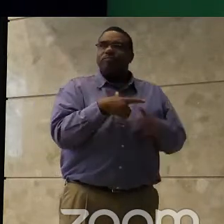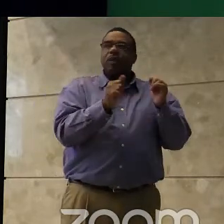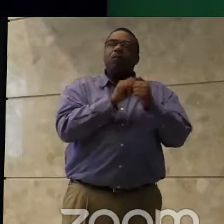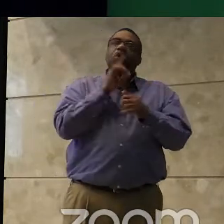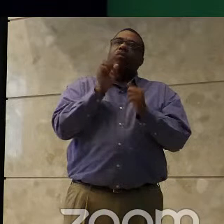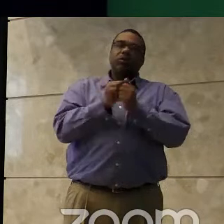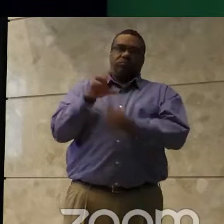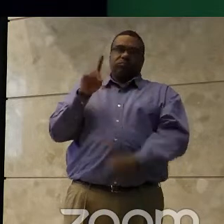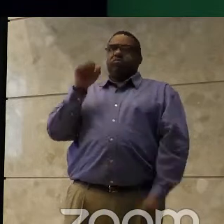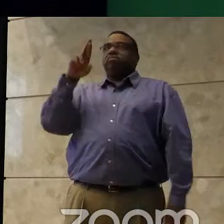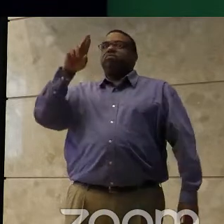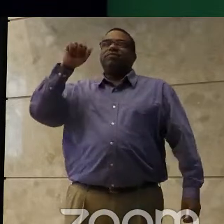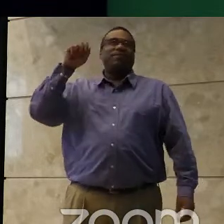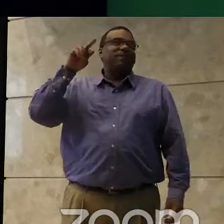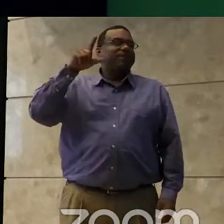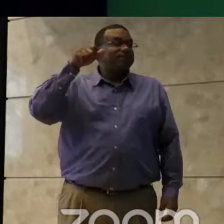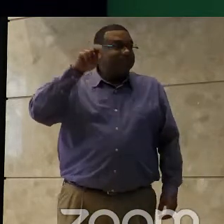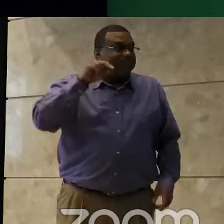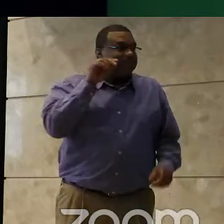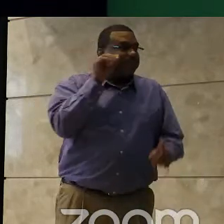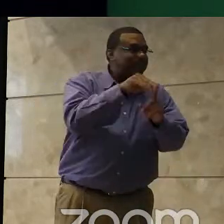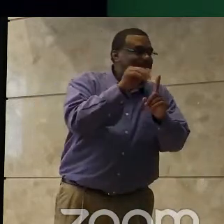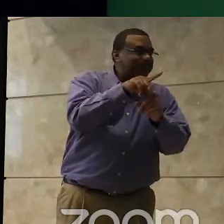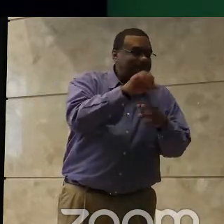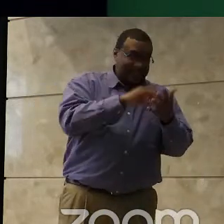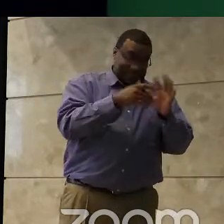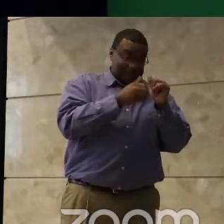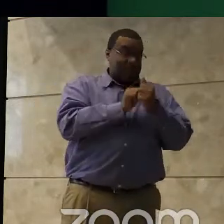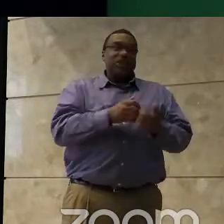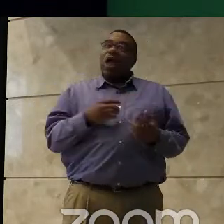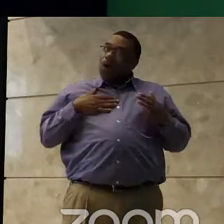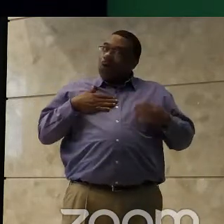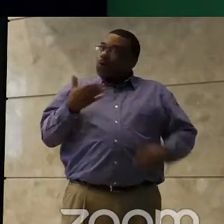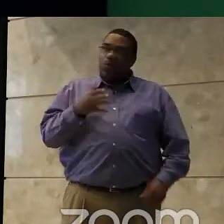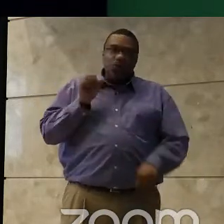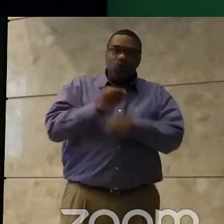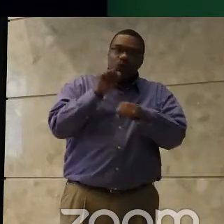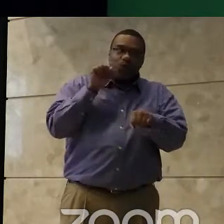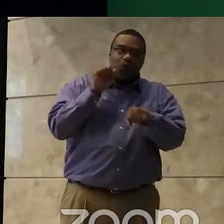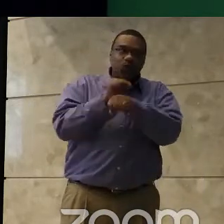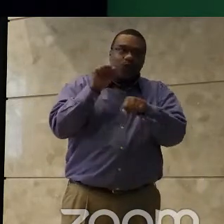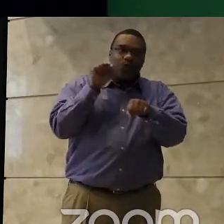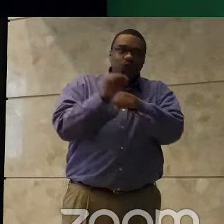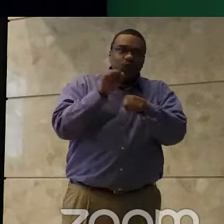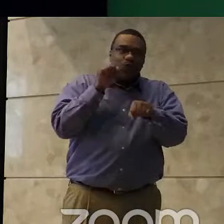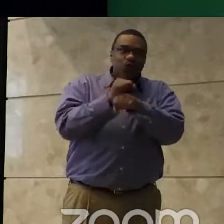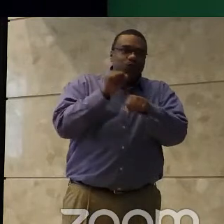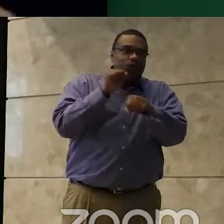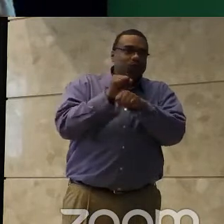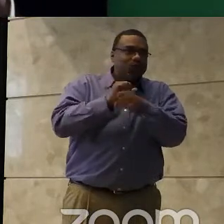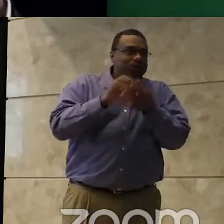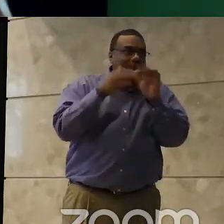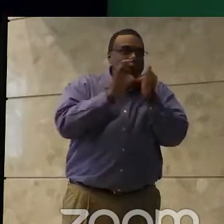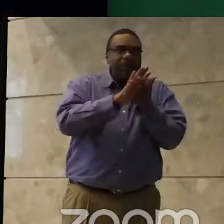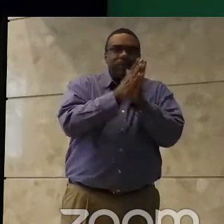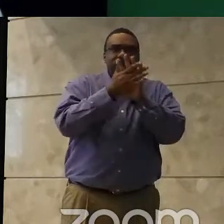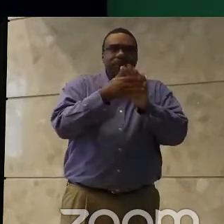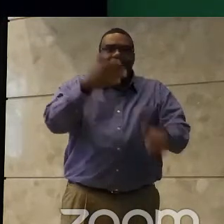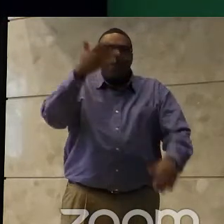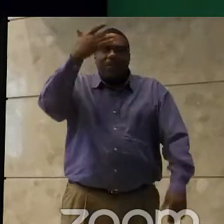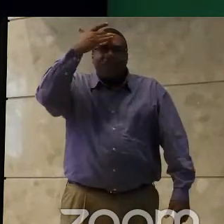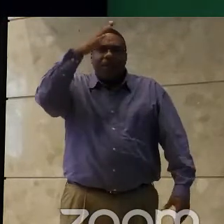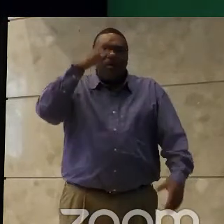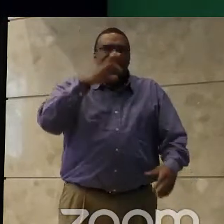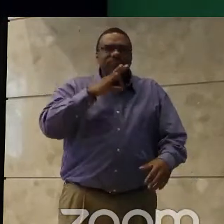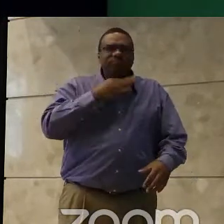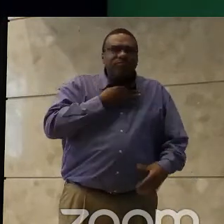Dr. Anderson, smart meant you were willing to work hard and to be intellectually curious and to give it everything